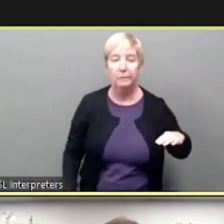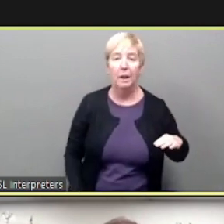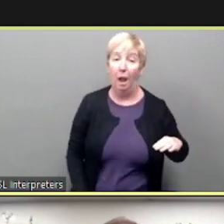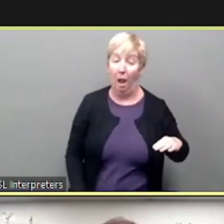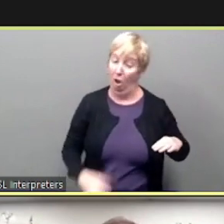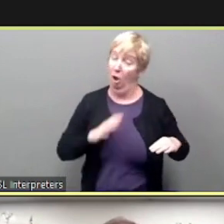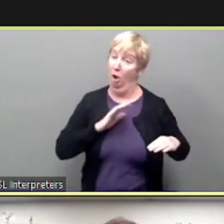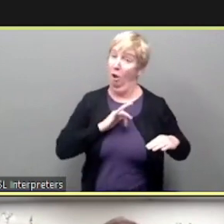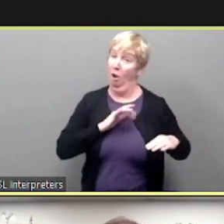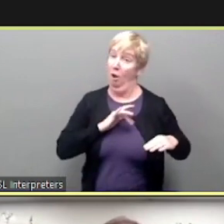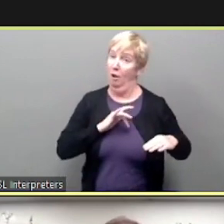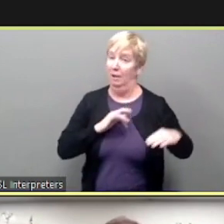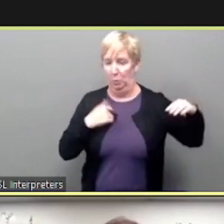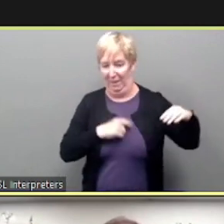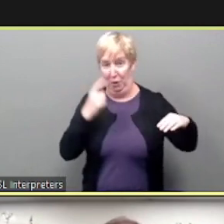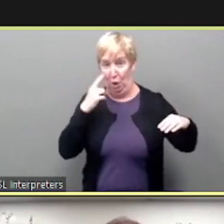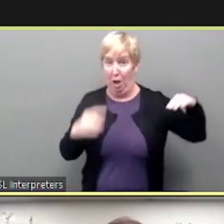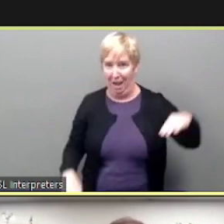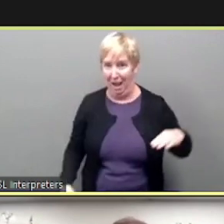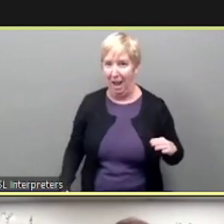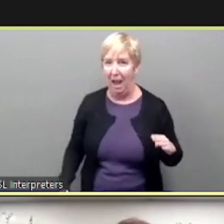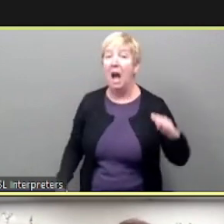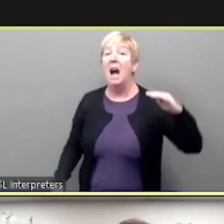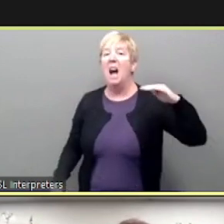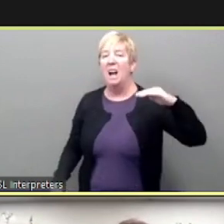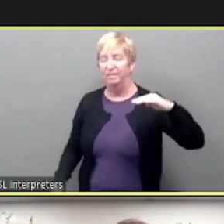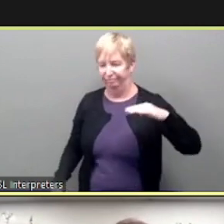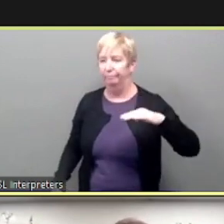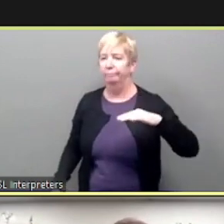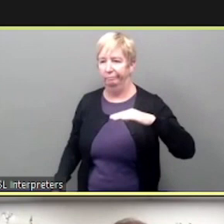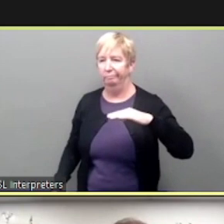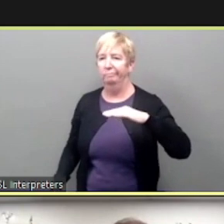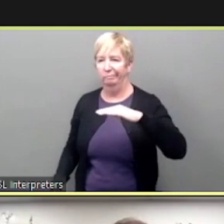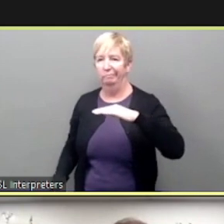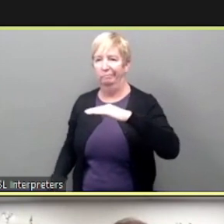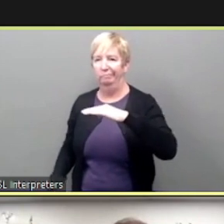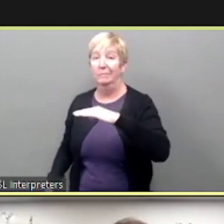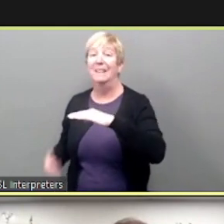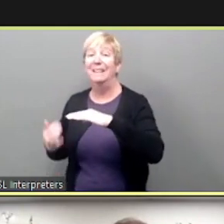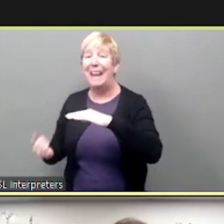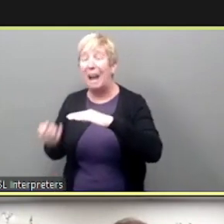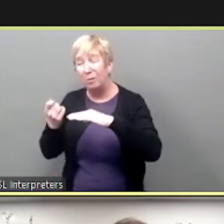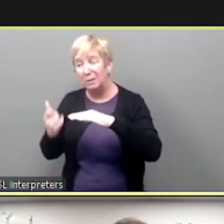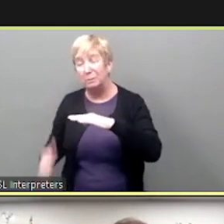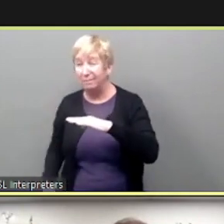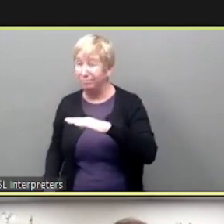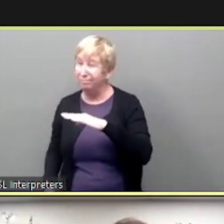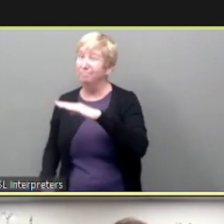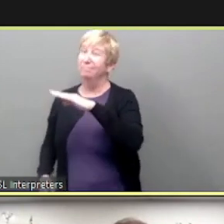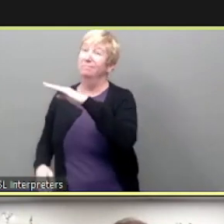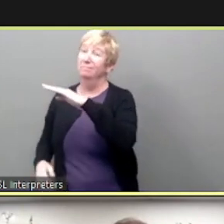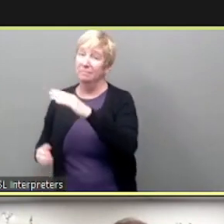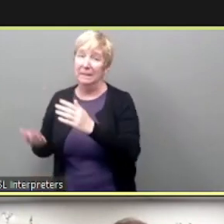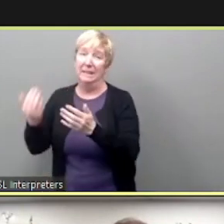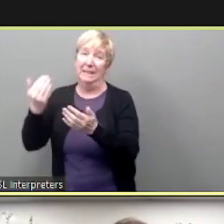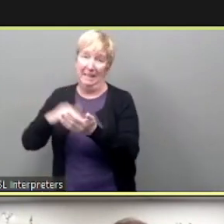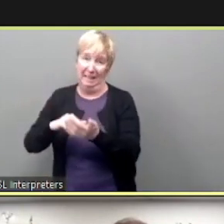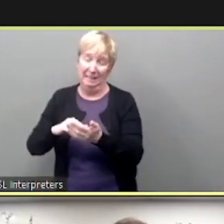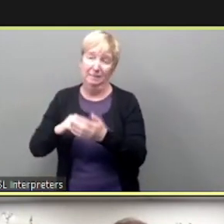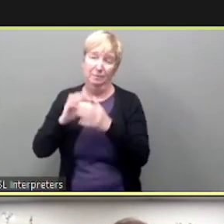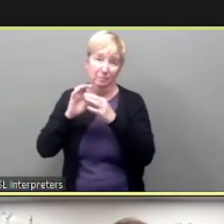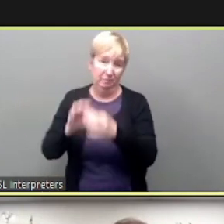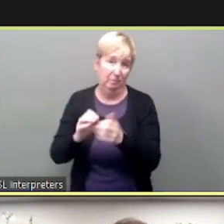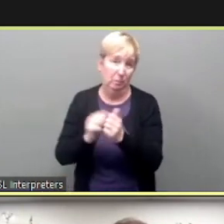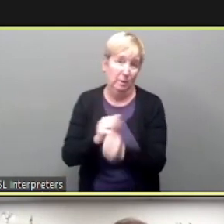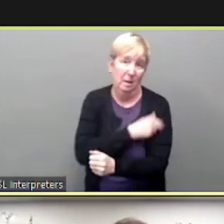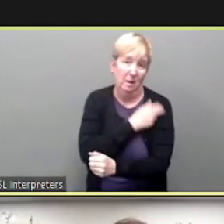promising downward trend. We've leveled off, and frankly, we're now going up again. Remember, we have a gray